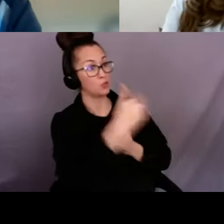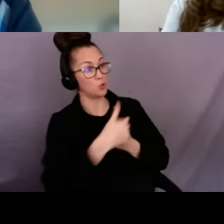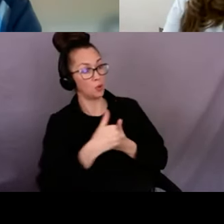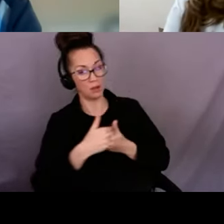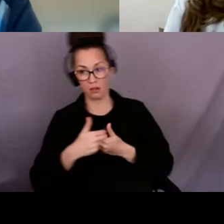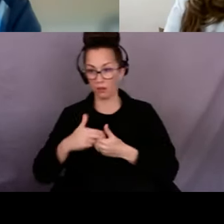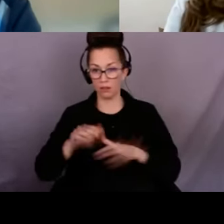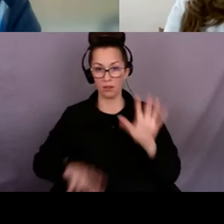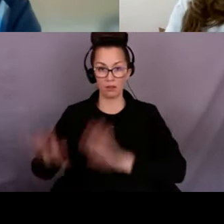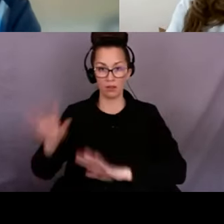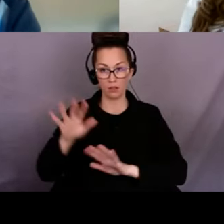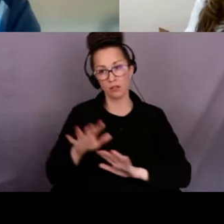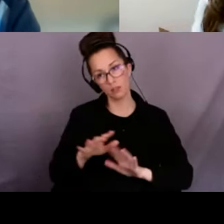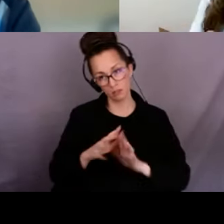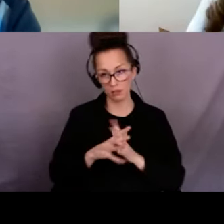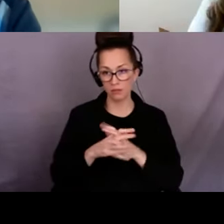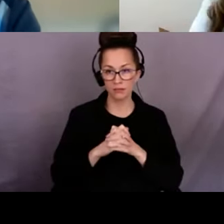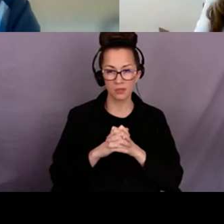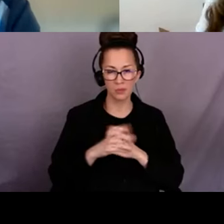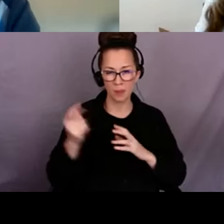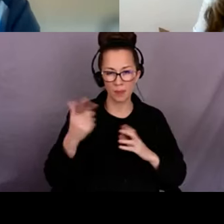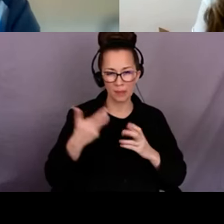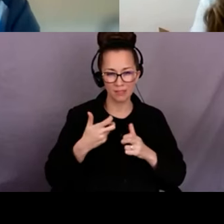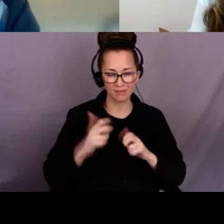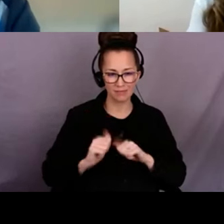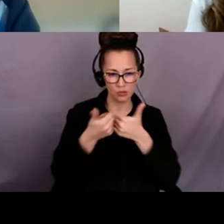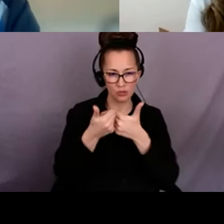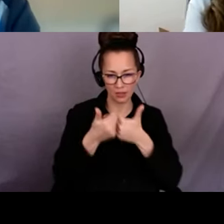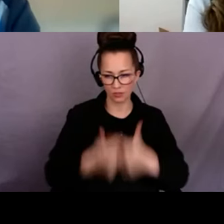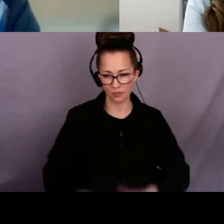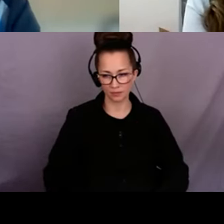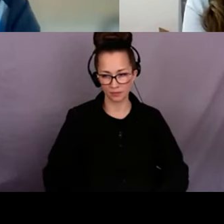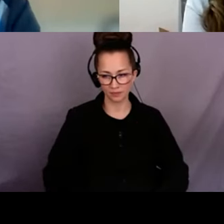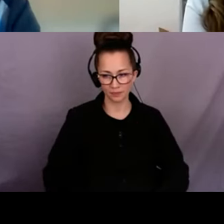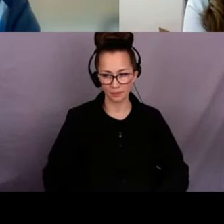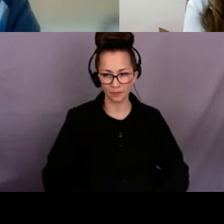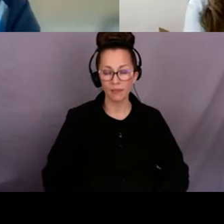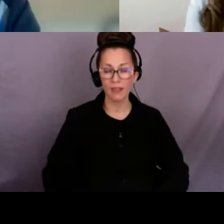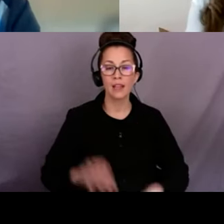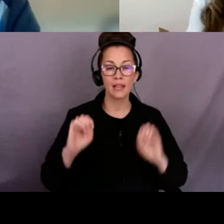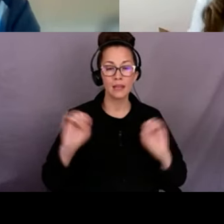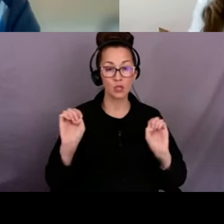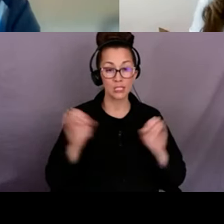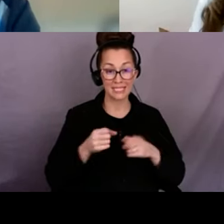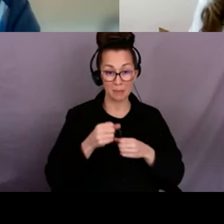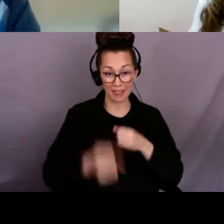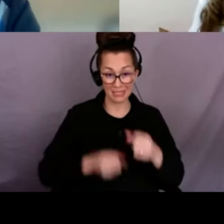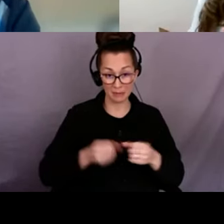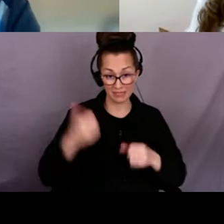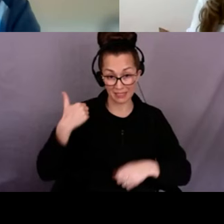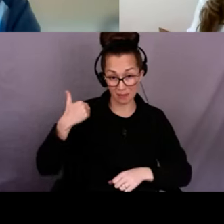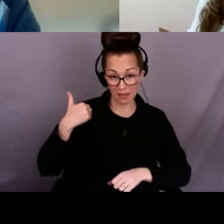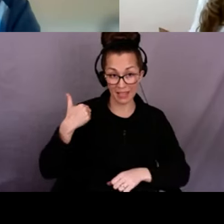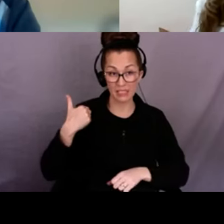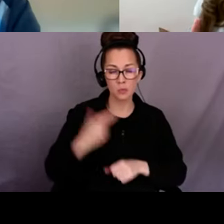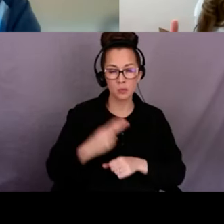that everybody seems to have settled okay in that particular situation, fortunately. But the emergency placements in the past have only have been used